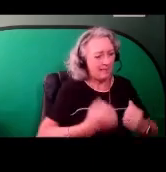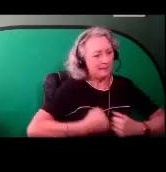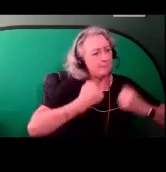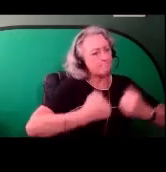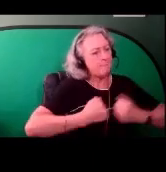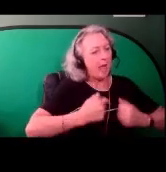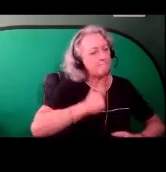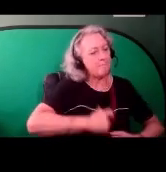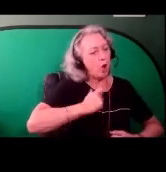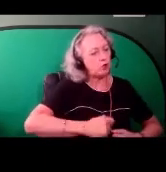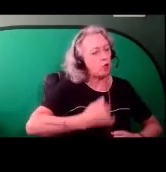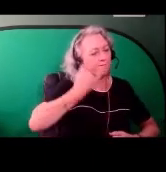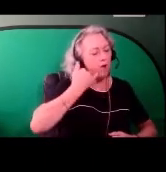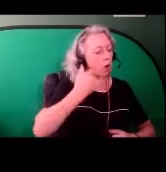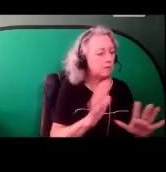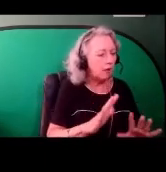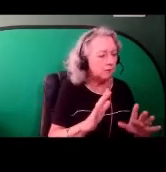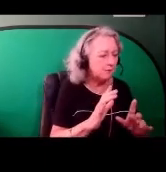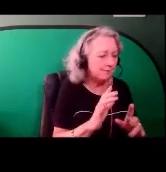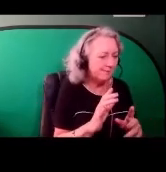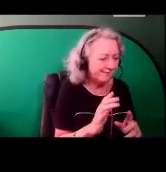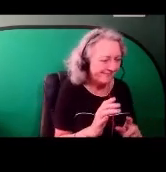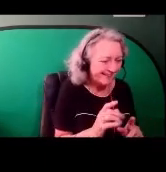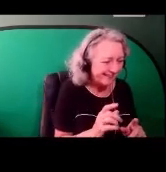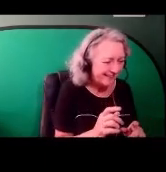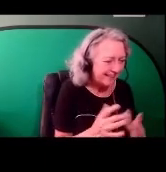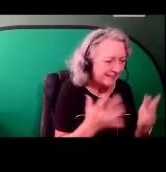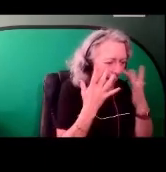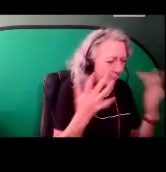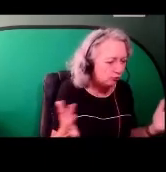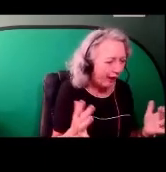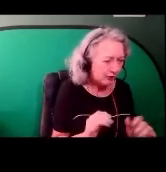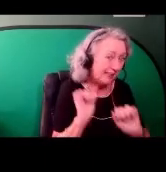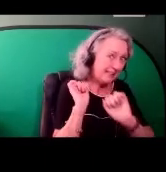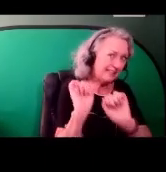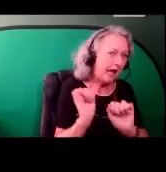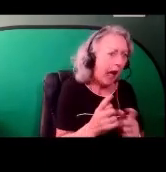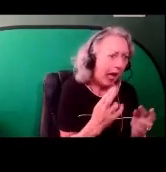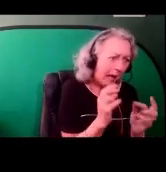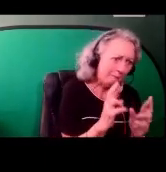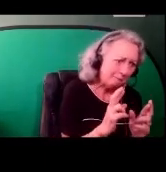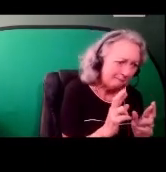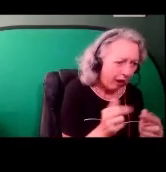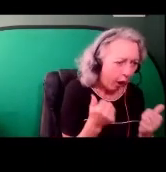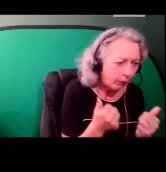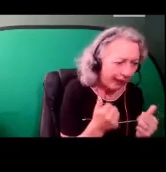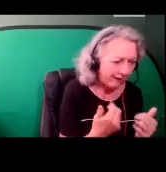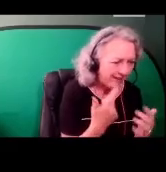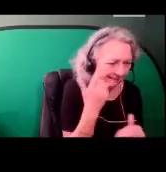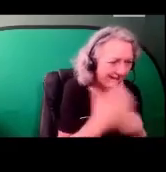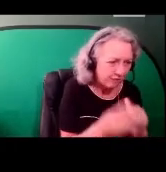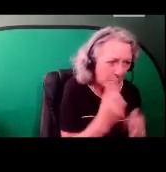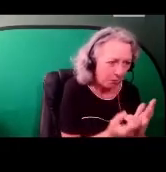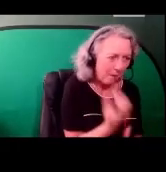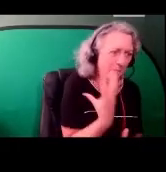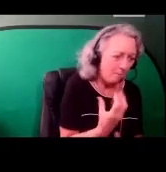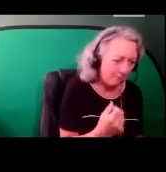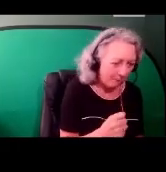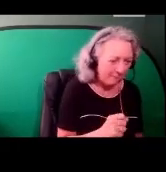personal phone. This is not a demo phone. I think I think we're okay, but you never quite know. So I'm going to go to